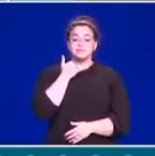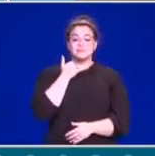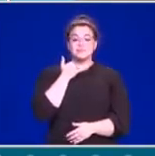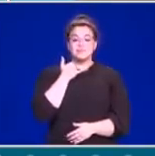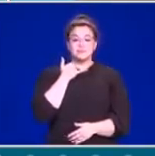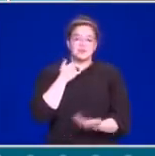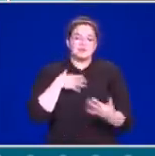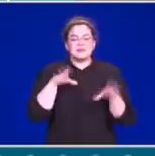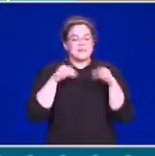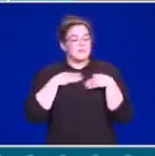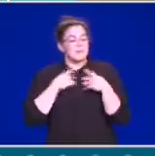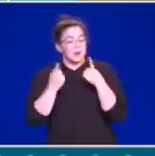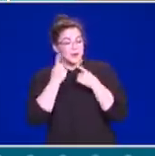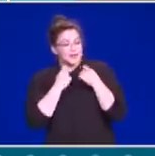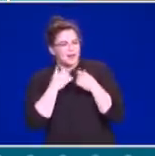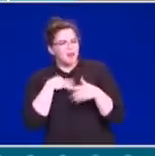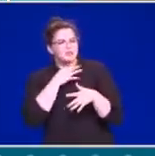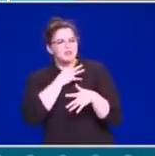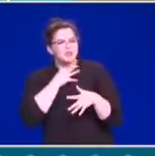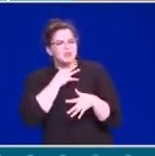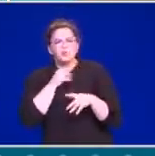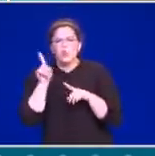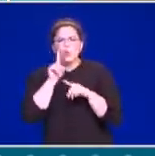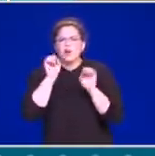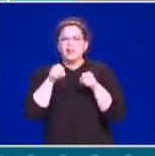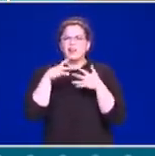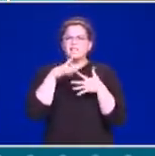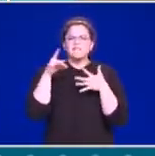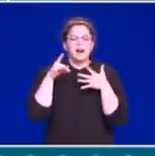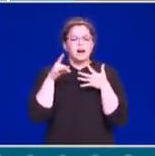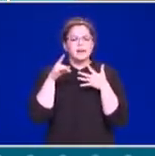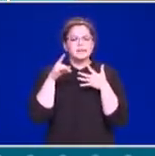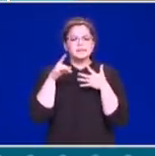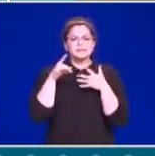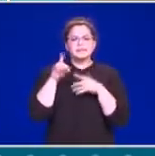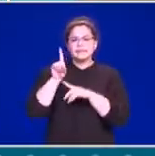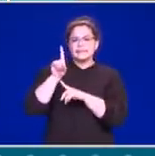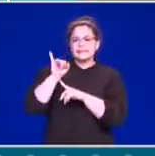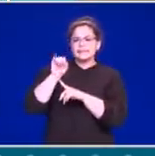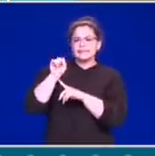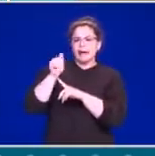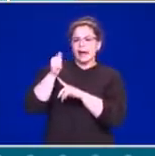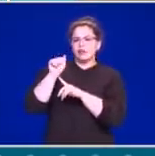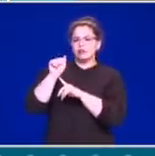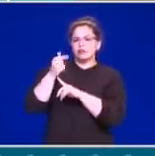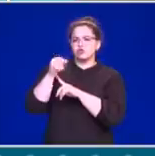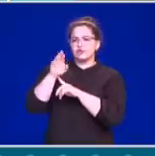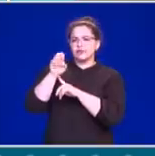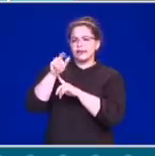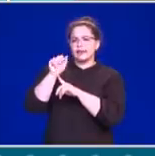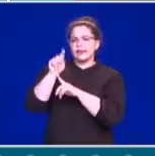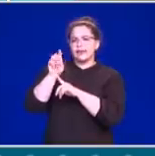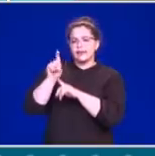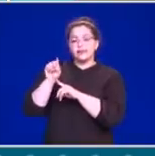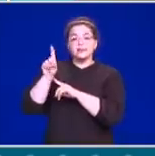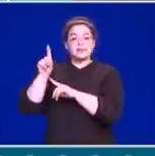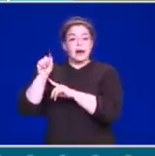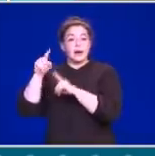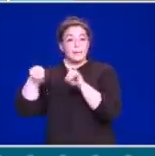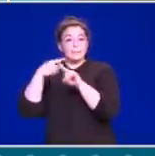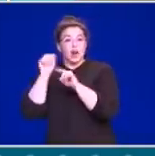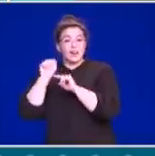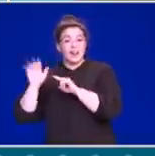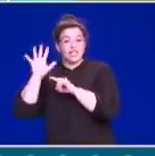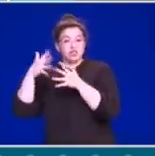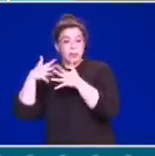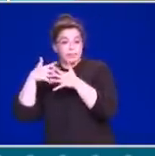Taking my question rather. I was wondering where I could find disaggregated data on the Asian American population, and